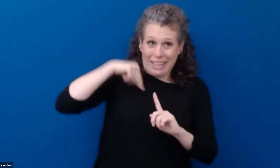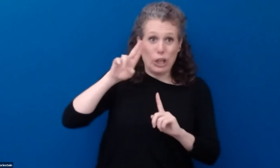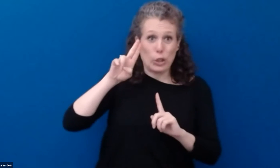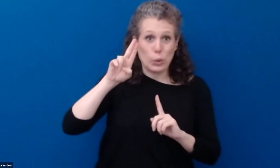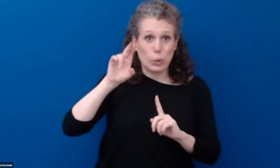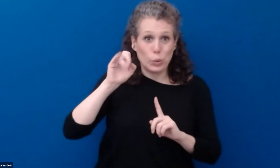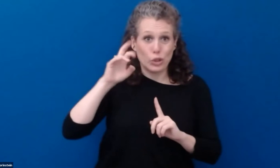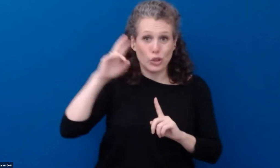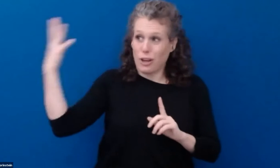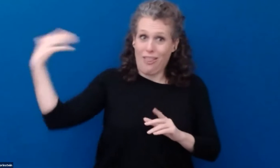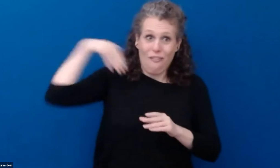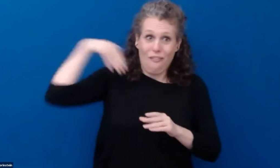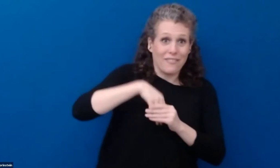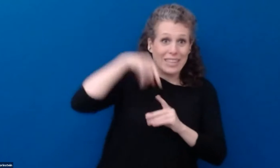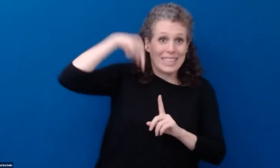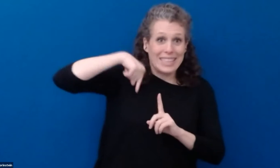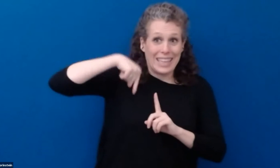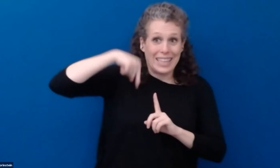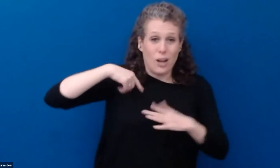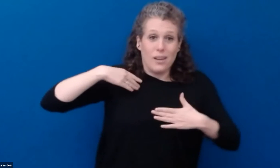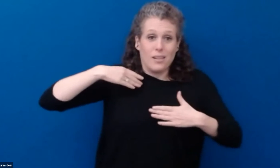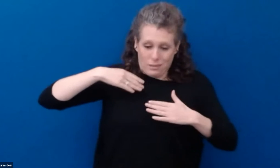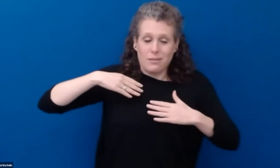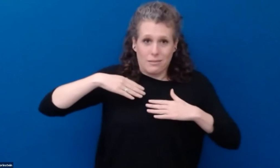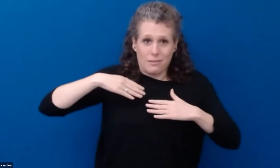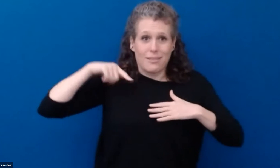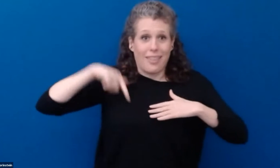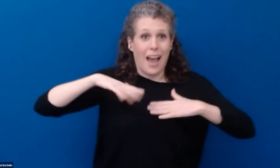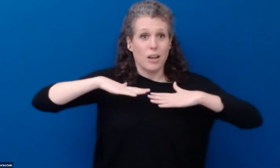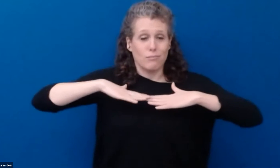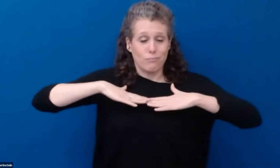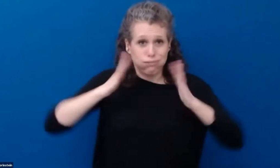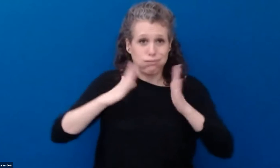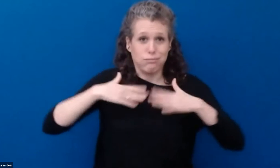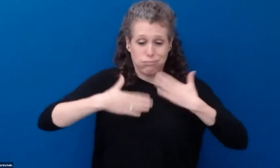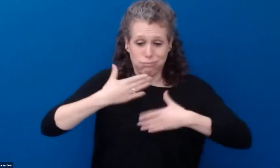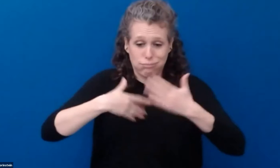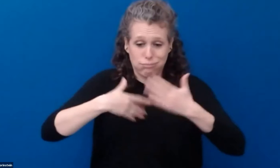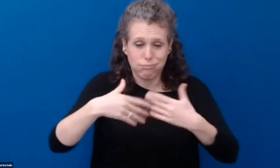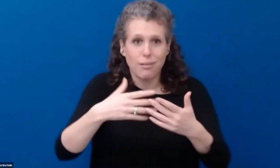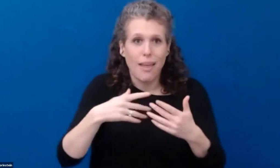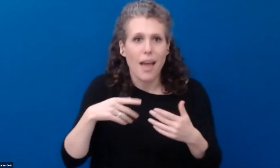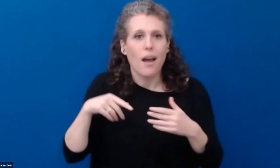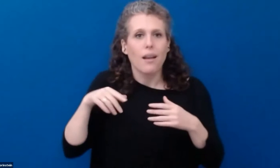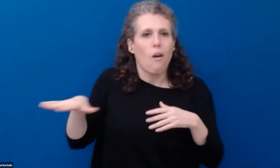and are a part of how to involve more users, if you understand.